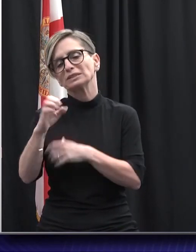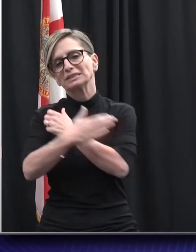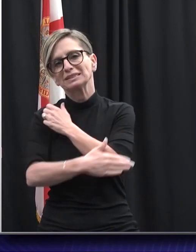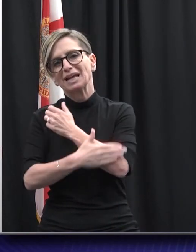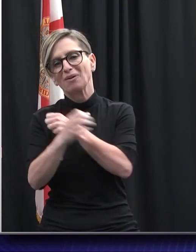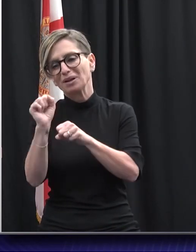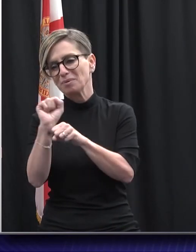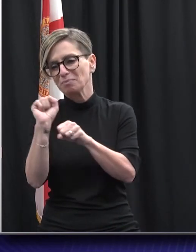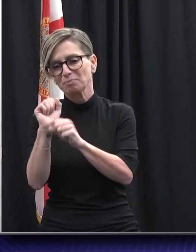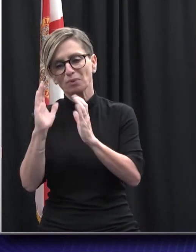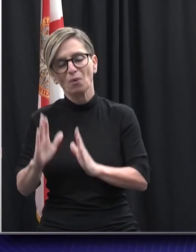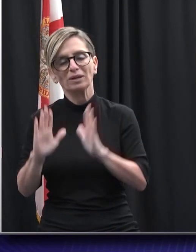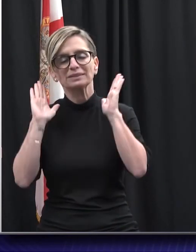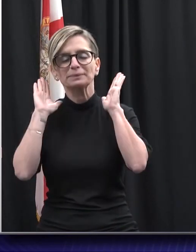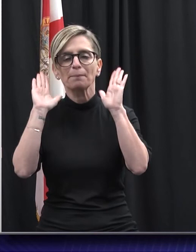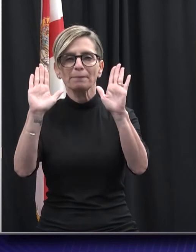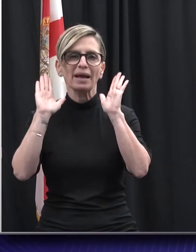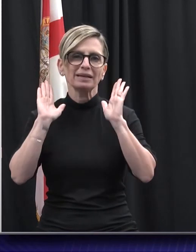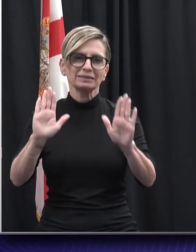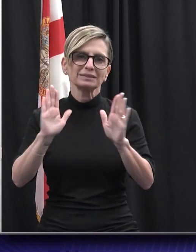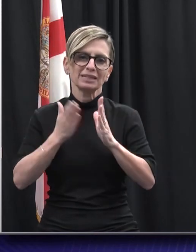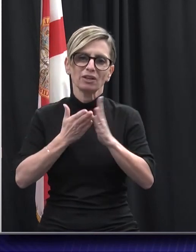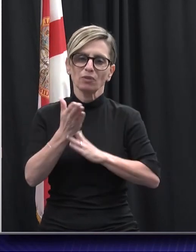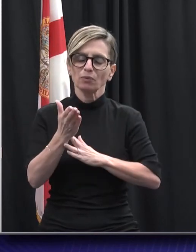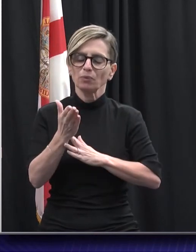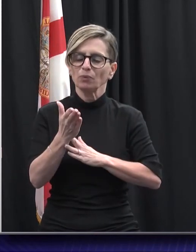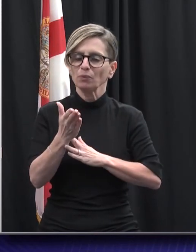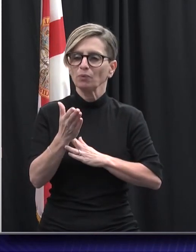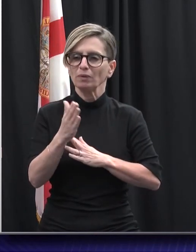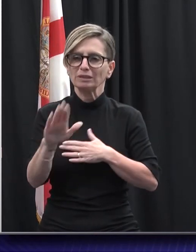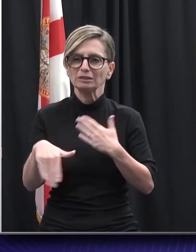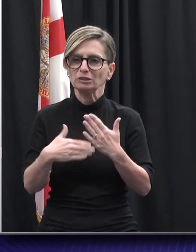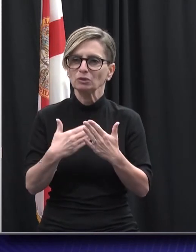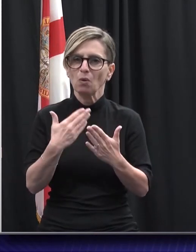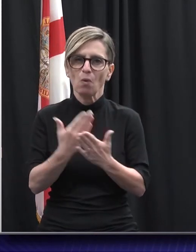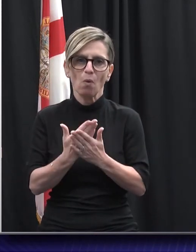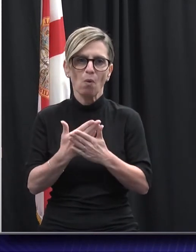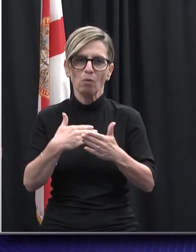been amazing throughout this endeavor. I want to thank